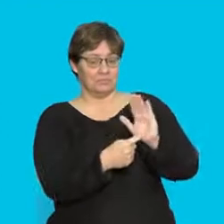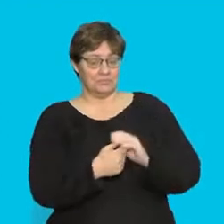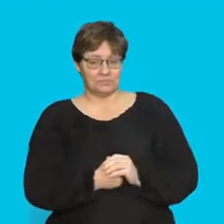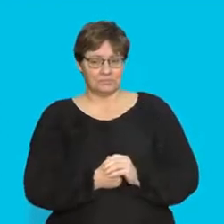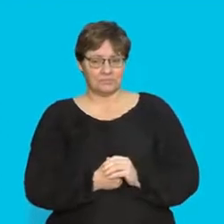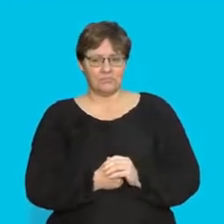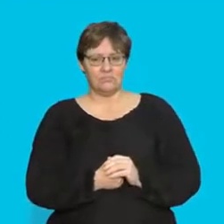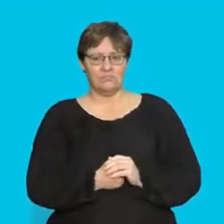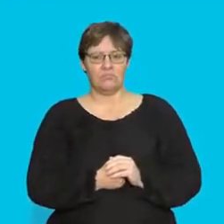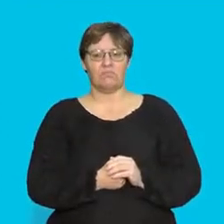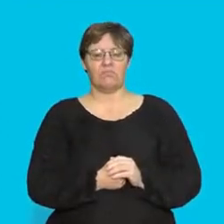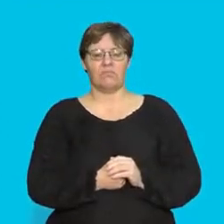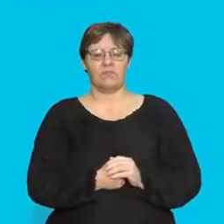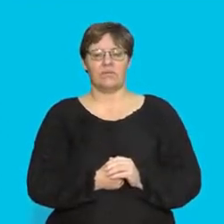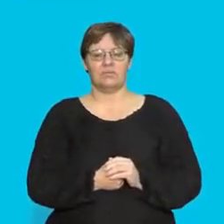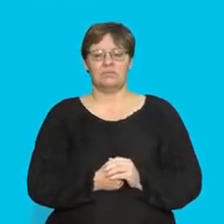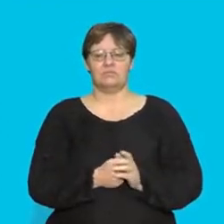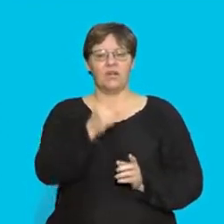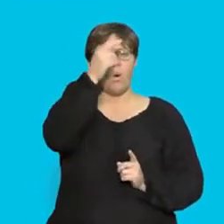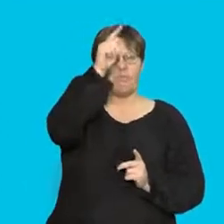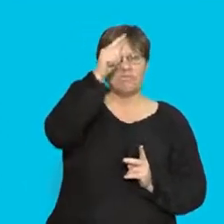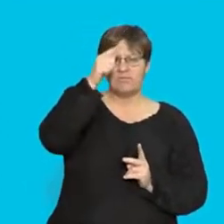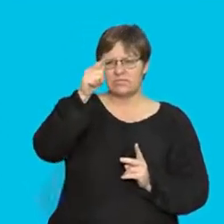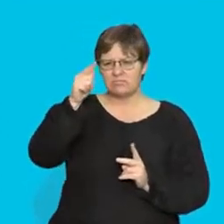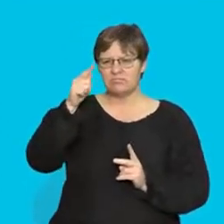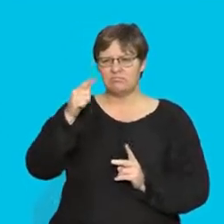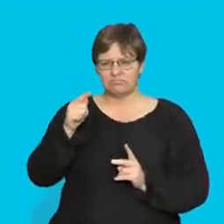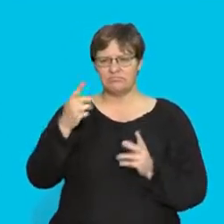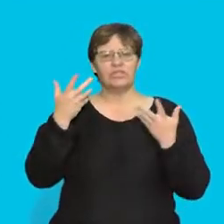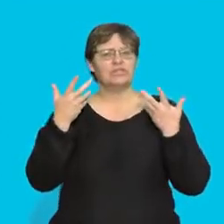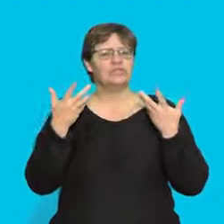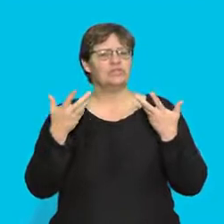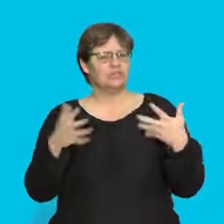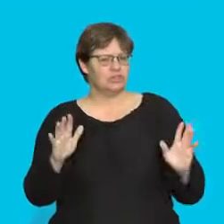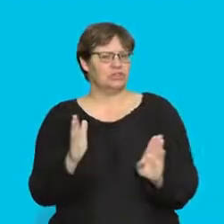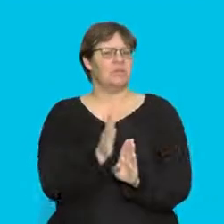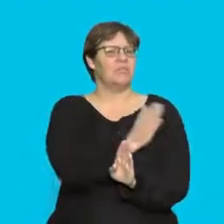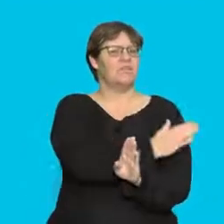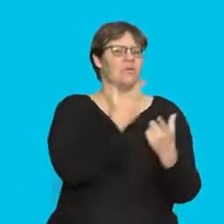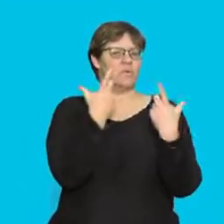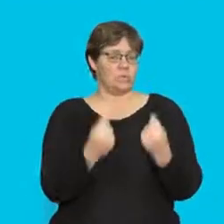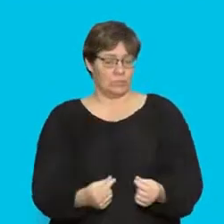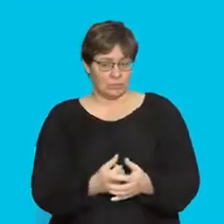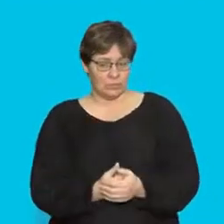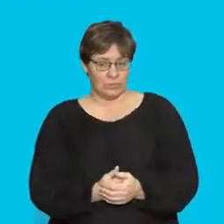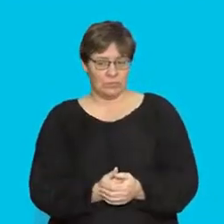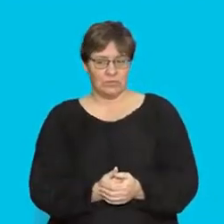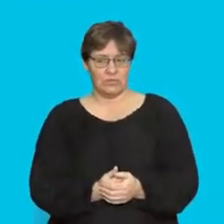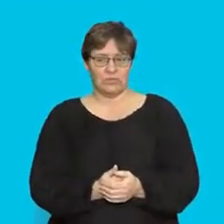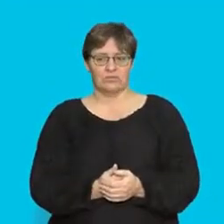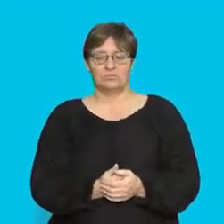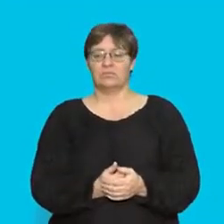map. We can tick off quite a few sections from previous lessons,